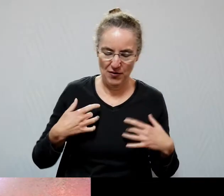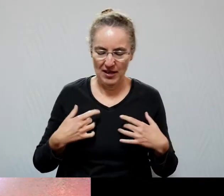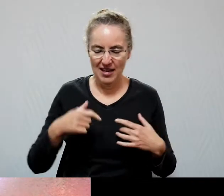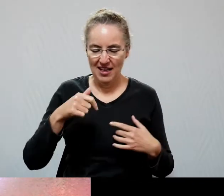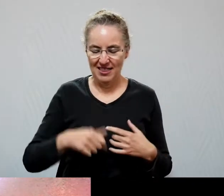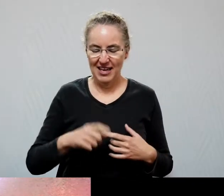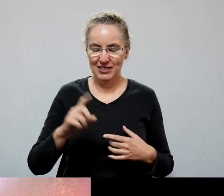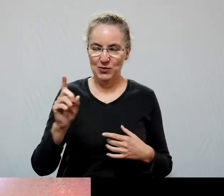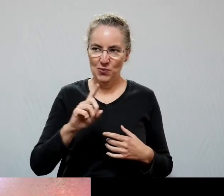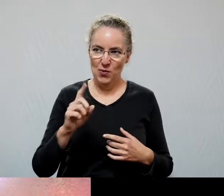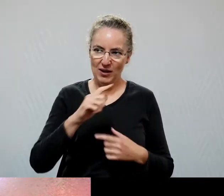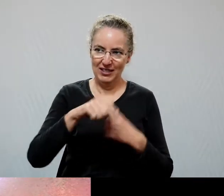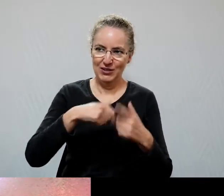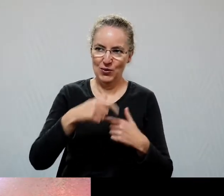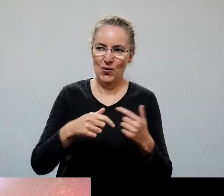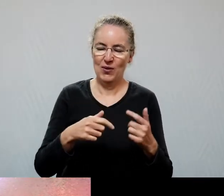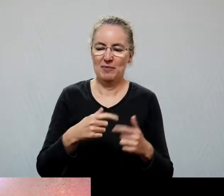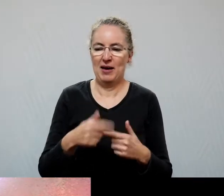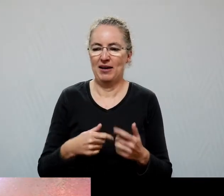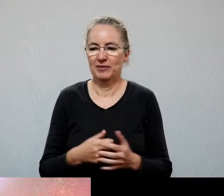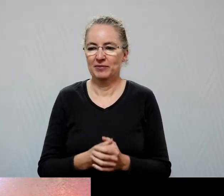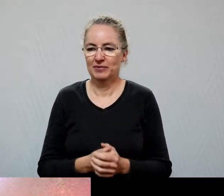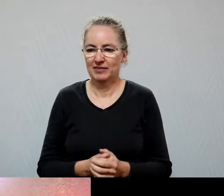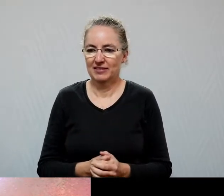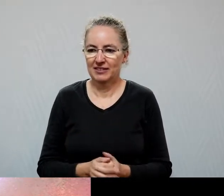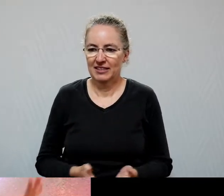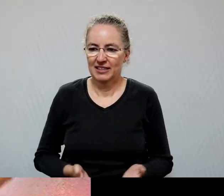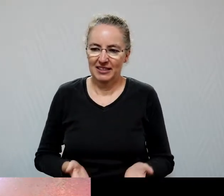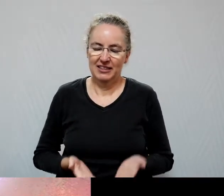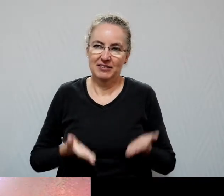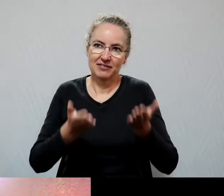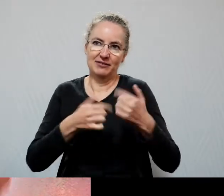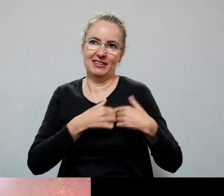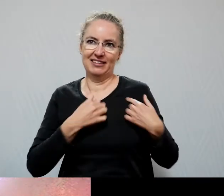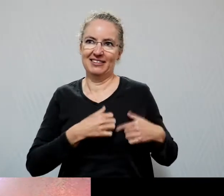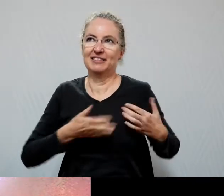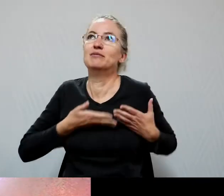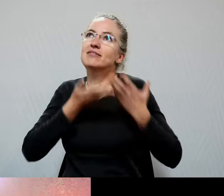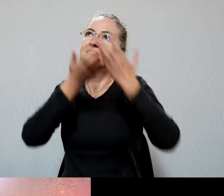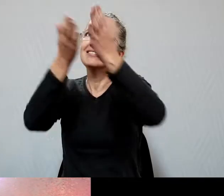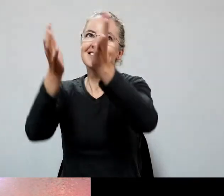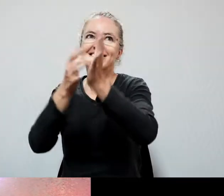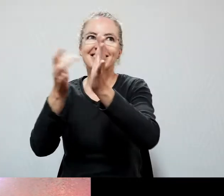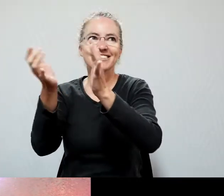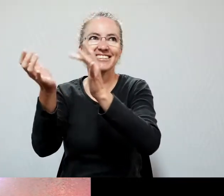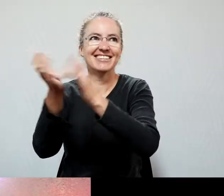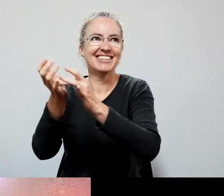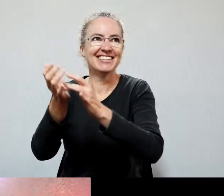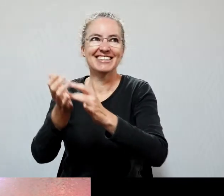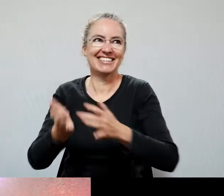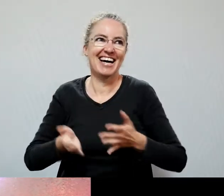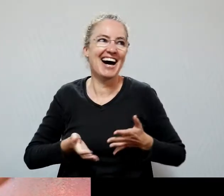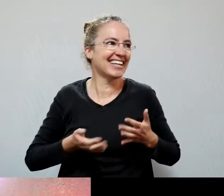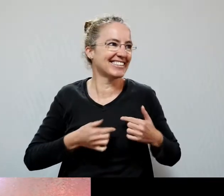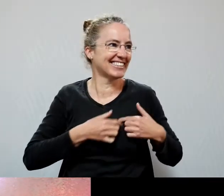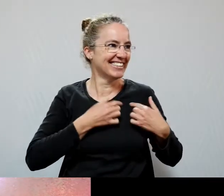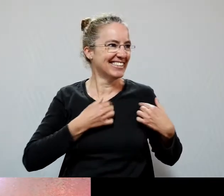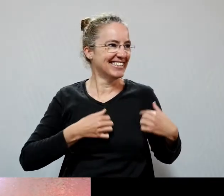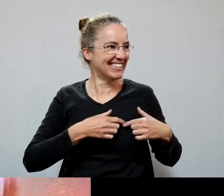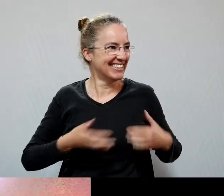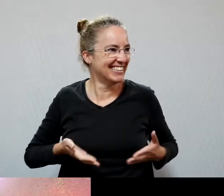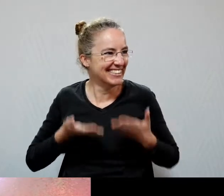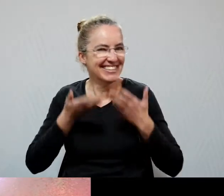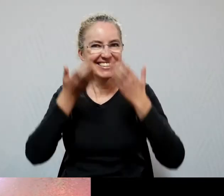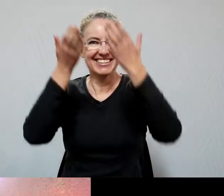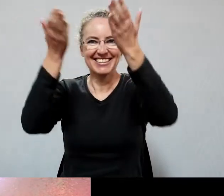what it's all about. Here we go! Give your heart to Jesus. Give